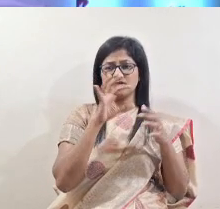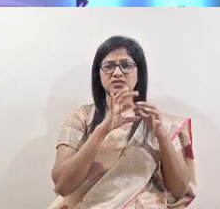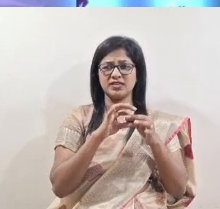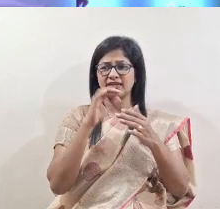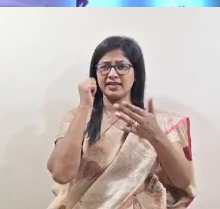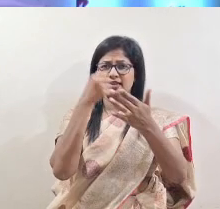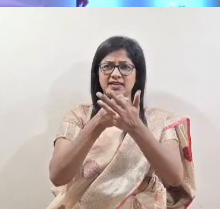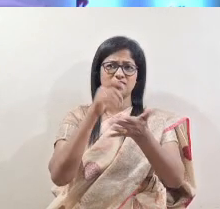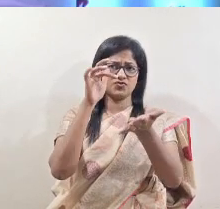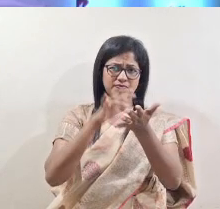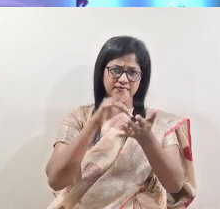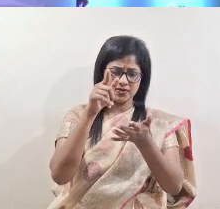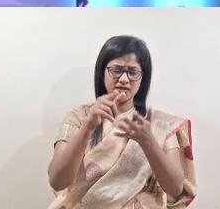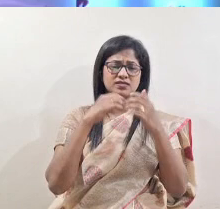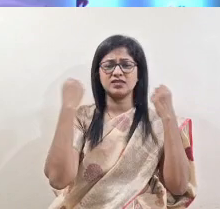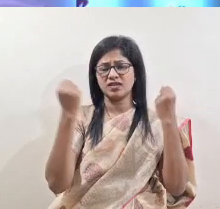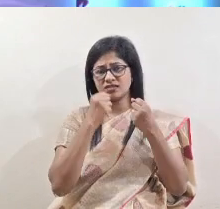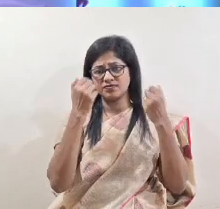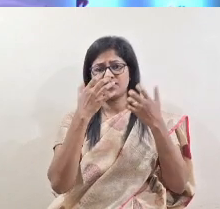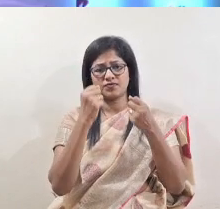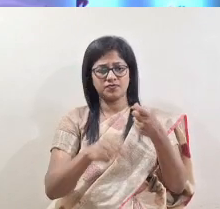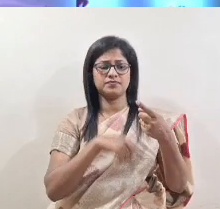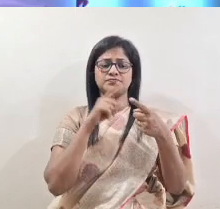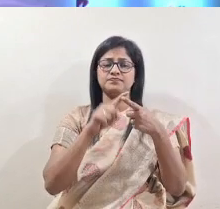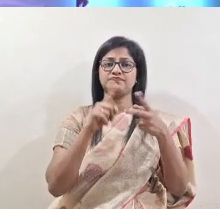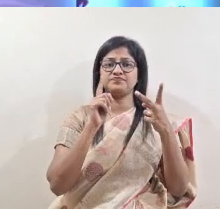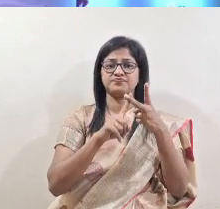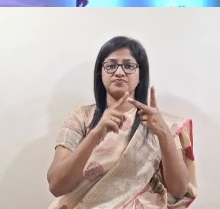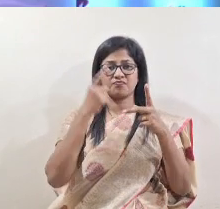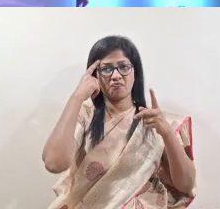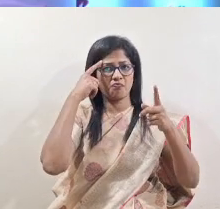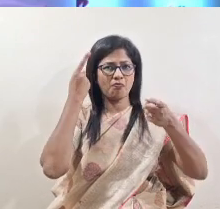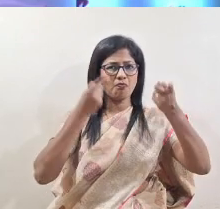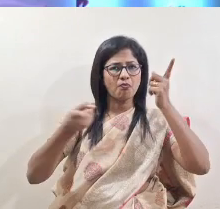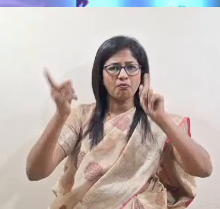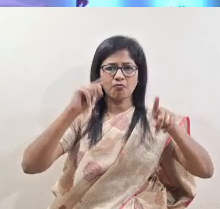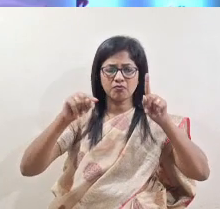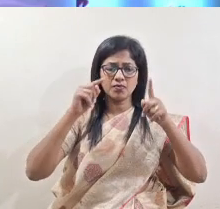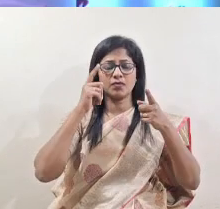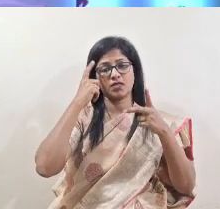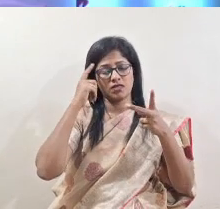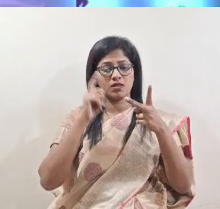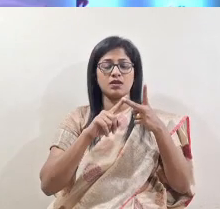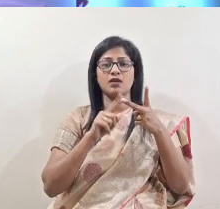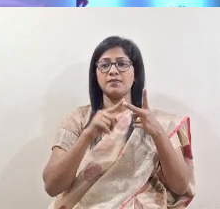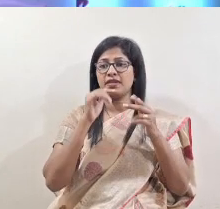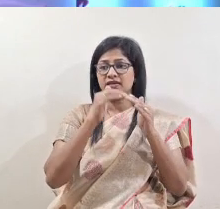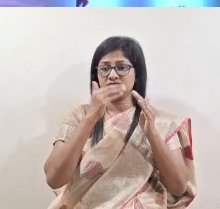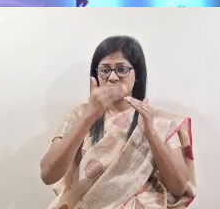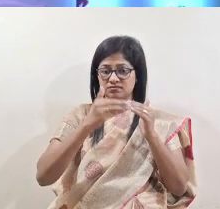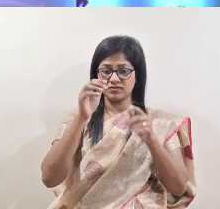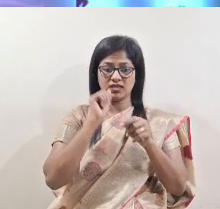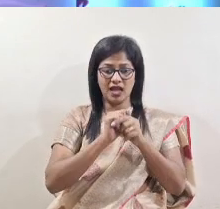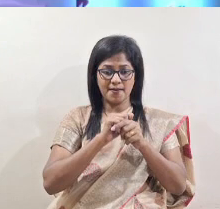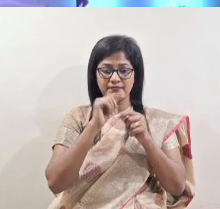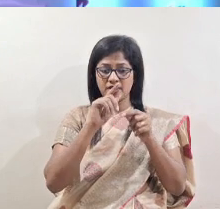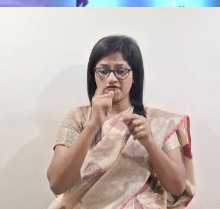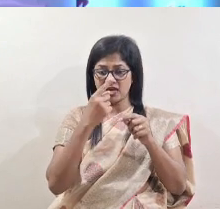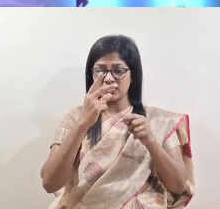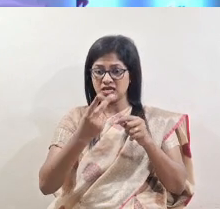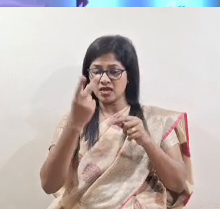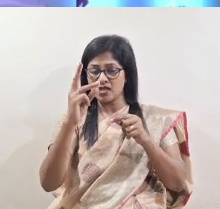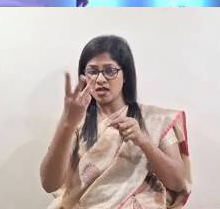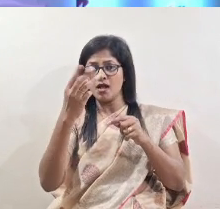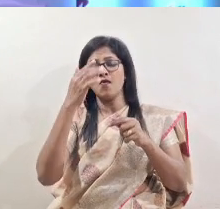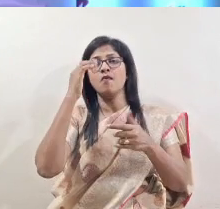level, where the choice is regarding the destination or the kind of activity they want to do. At the tactical level, you are more interested in the order of activities given